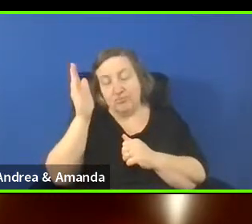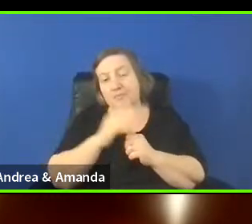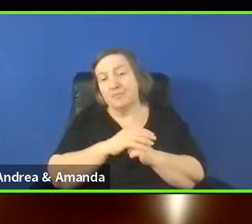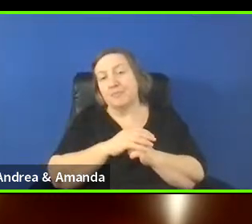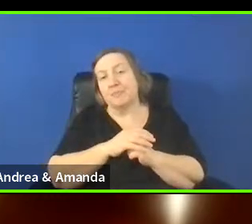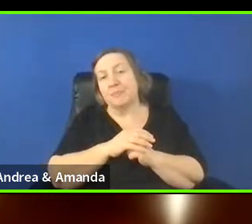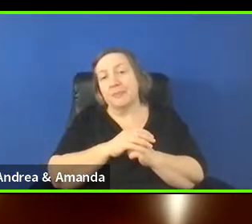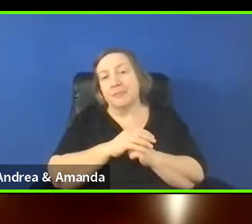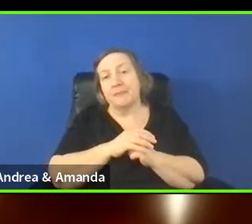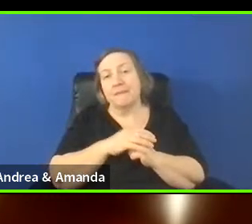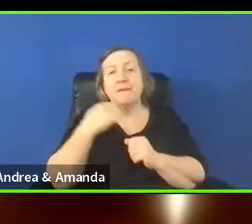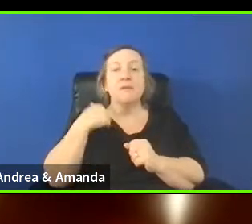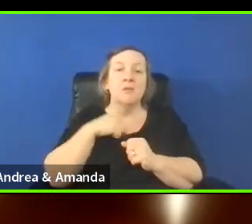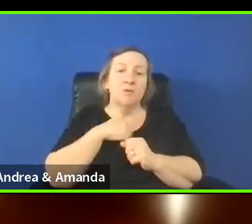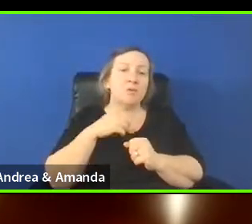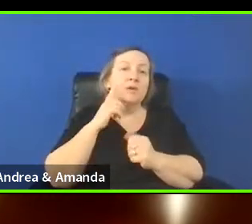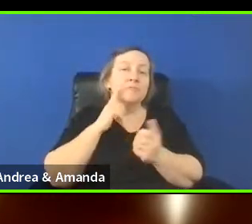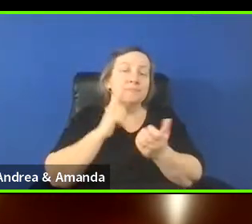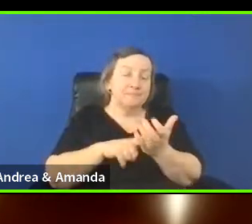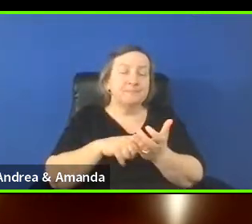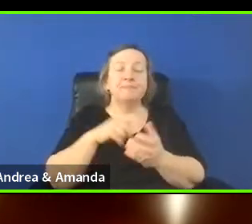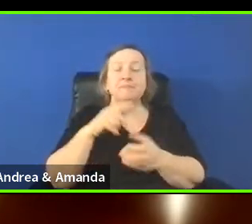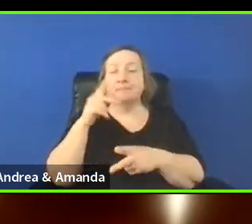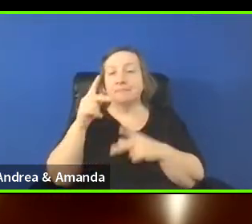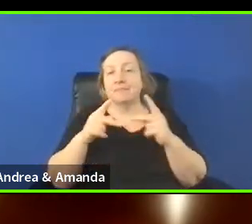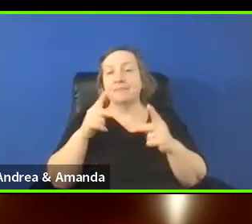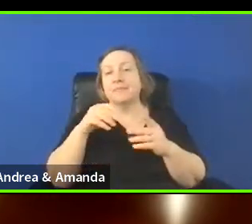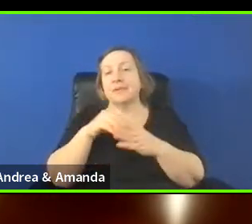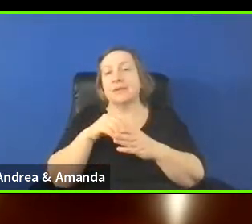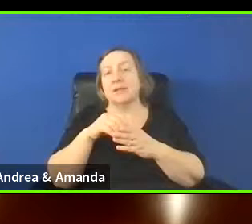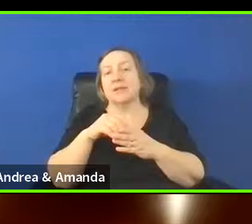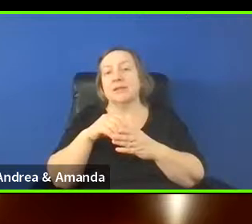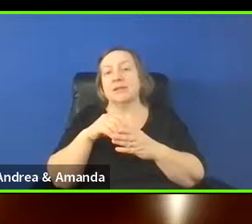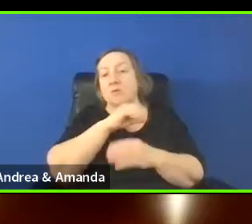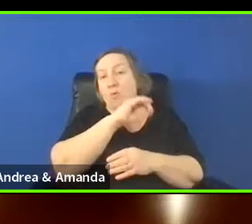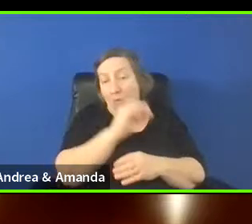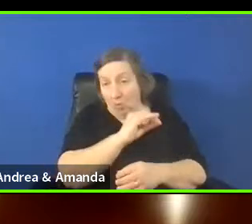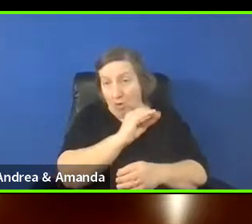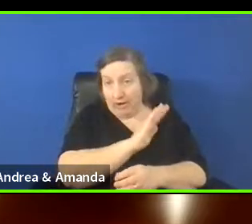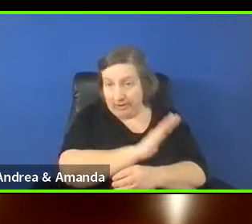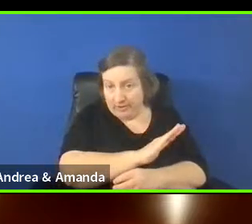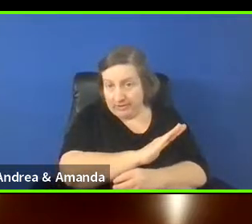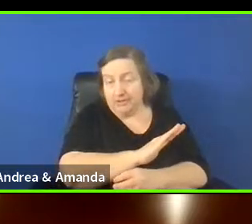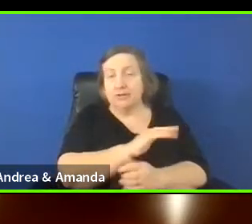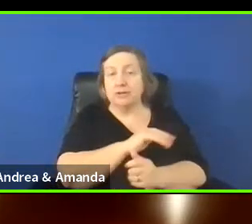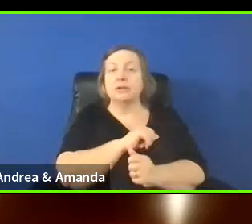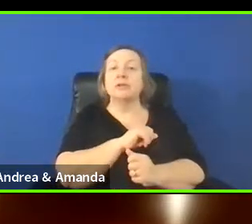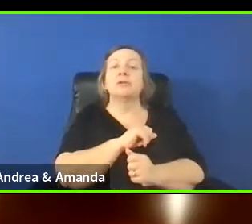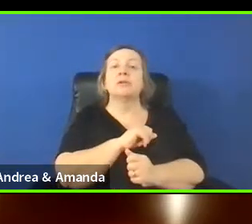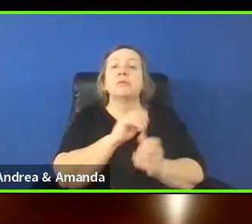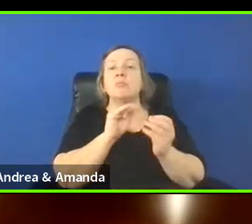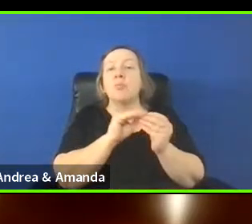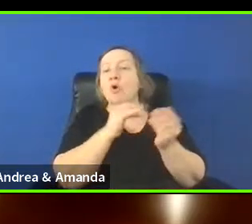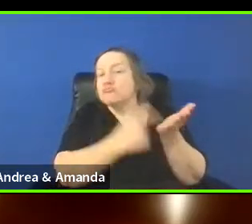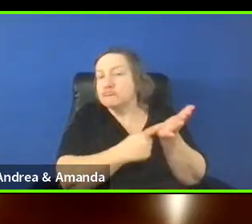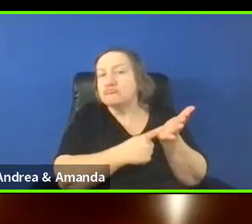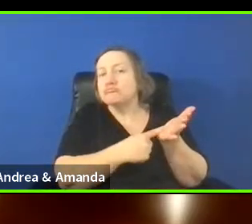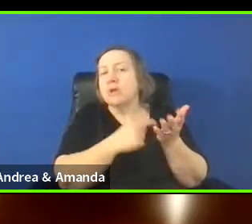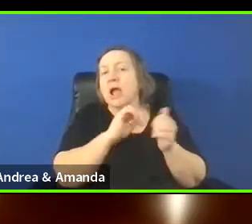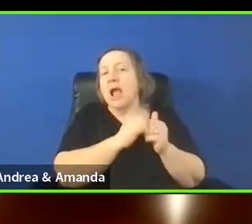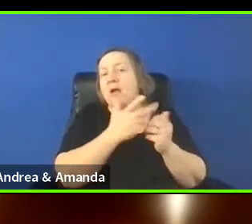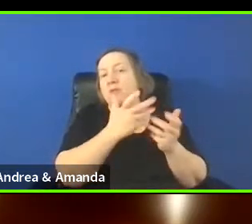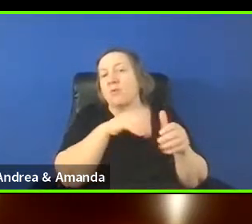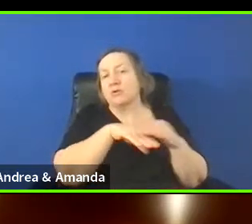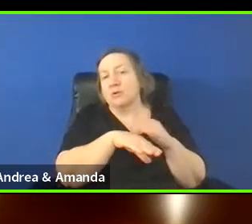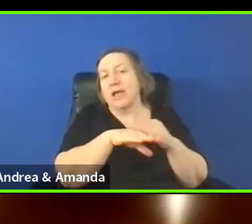But we did find that people in Oregon had more to say about how they wanted to